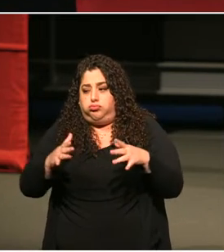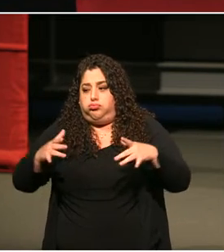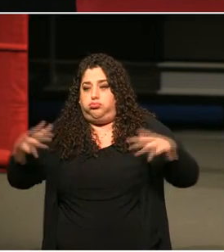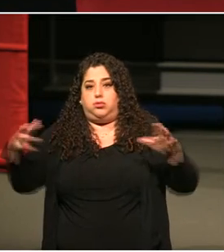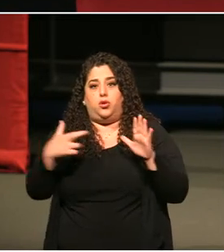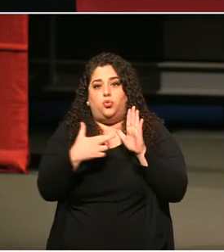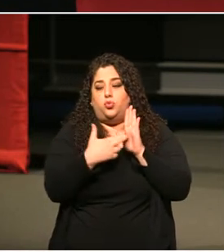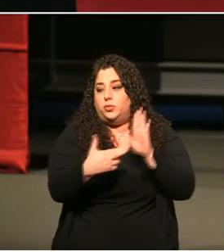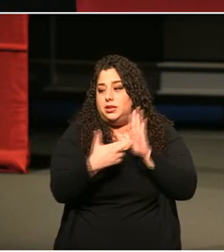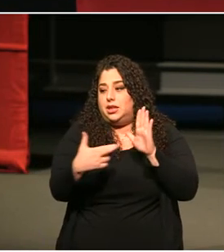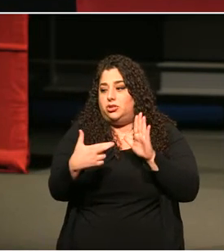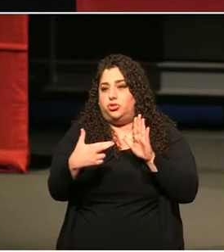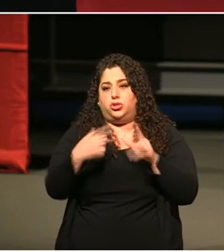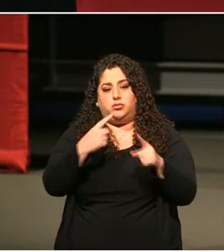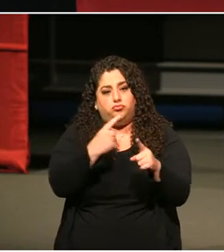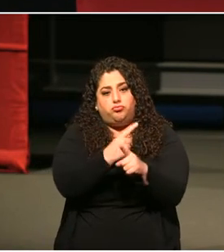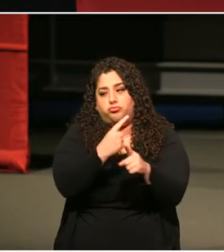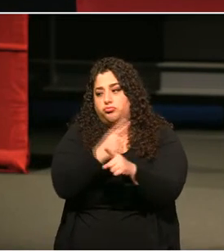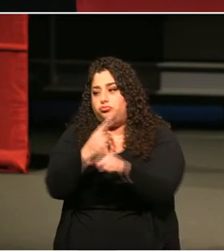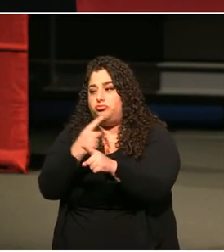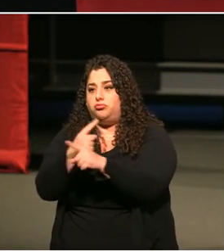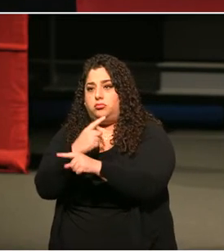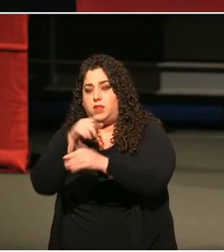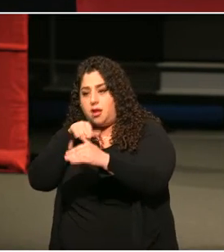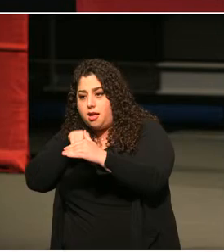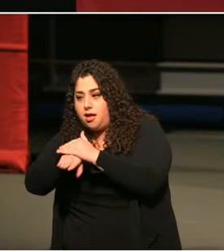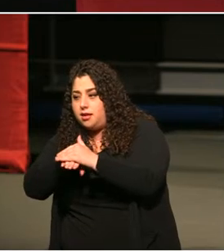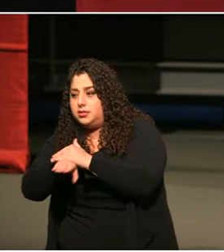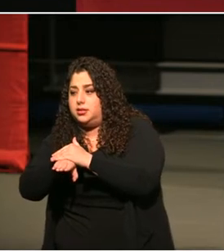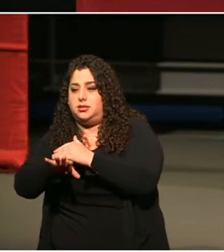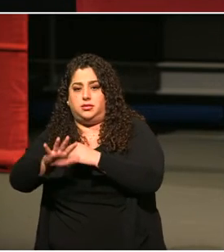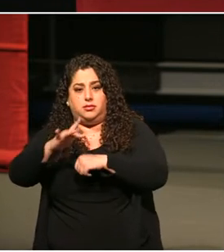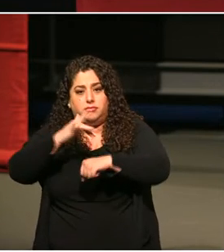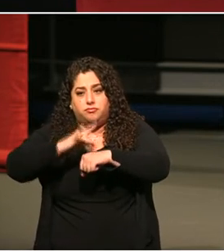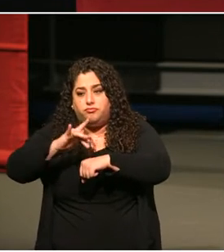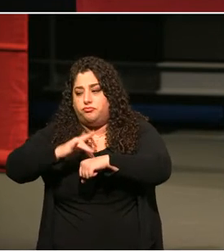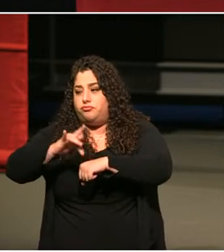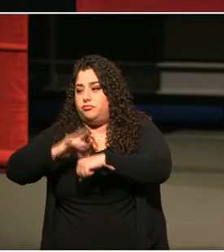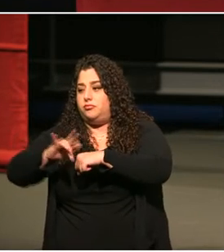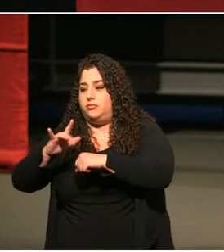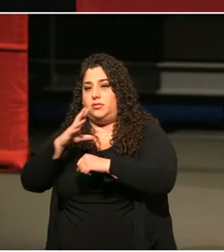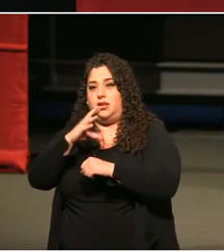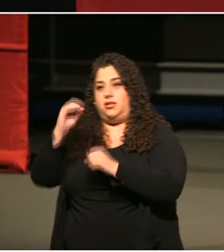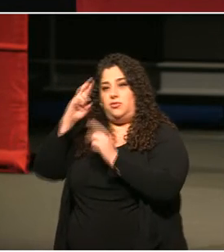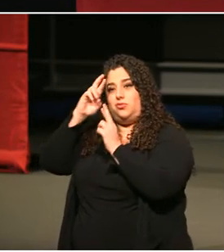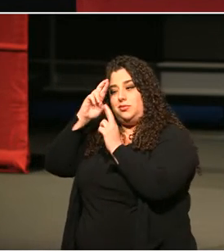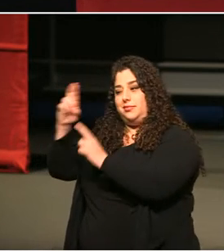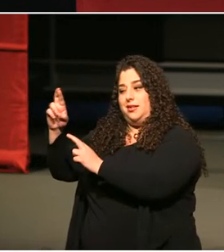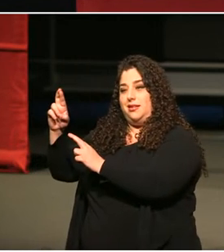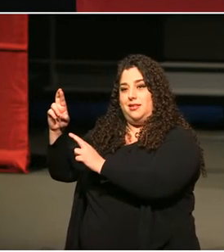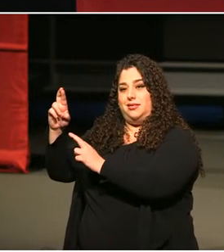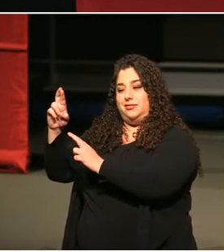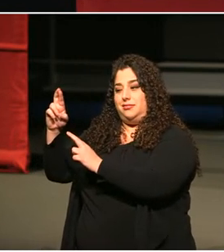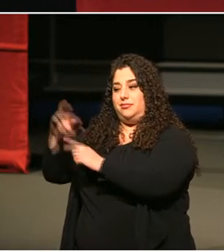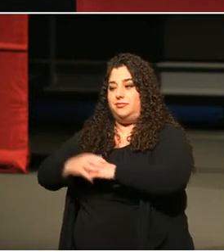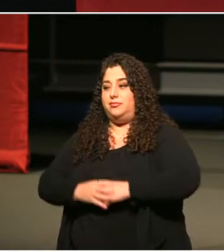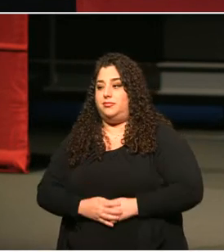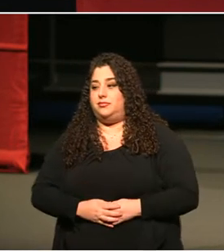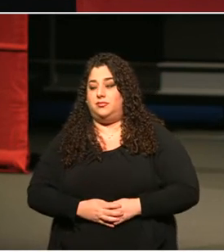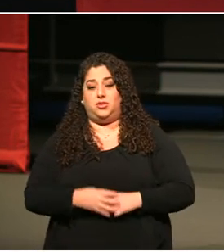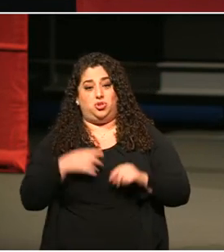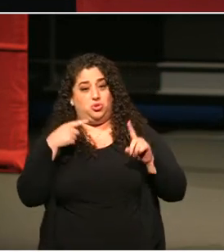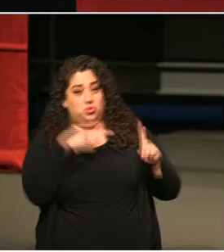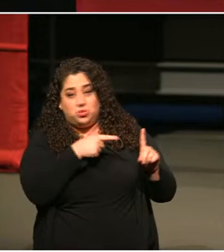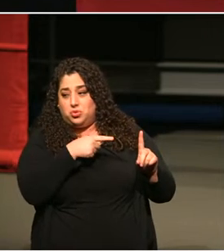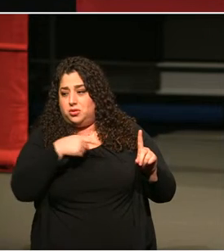respect. Sacheen Littlefeather, your journey is a personal and profound reminder as to why.